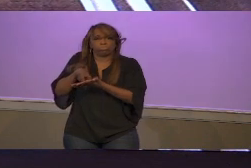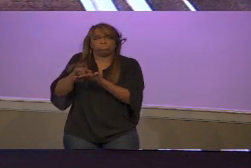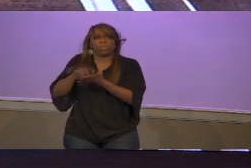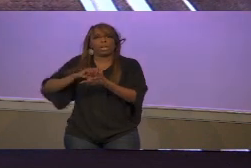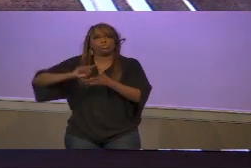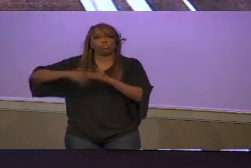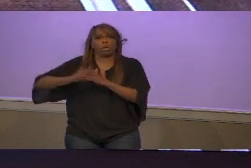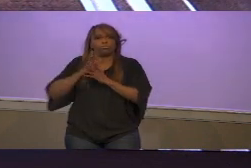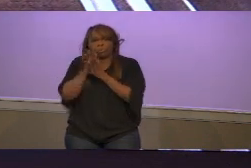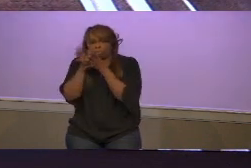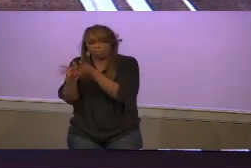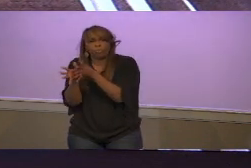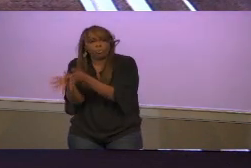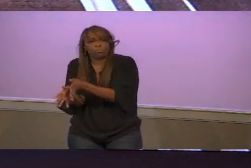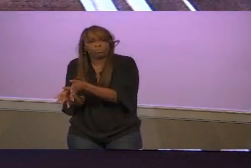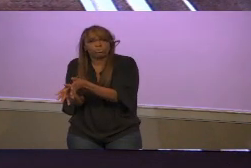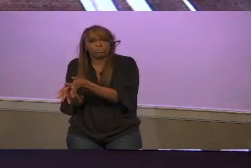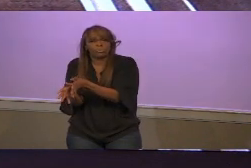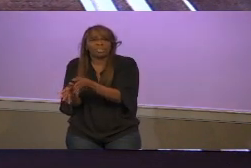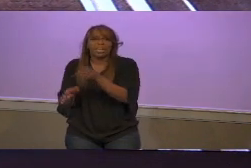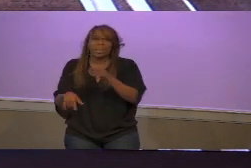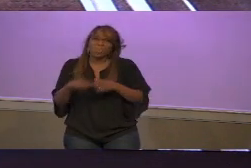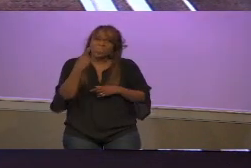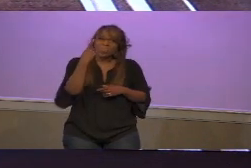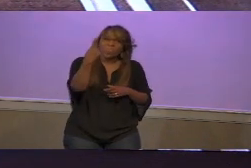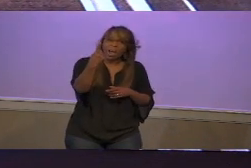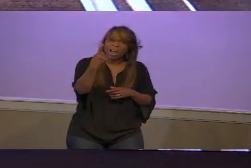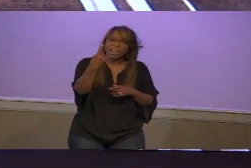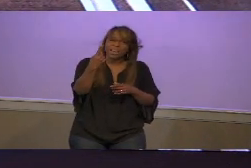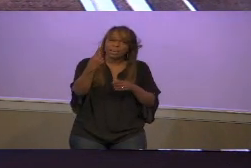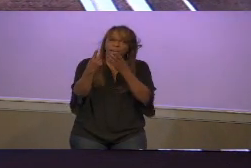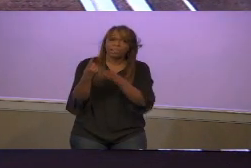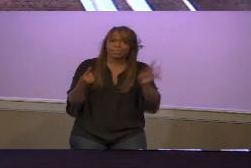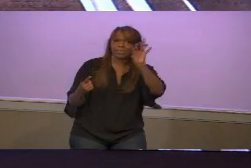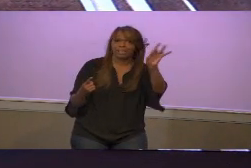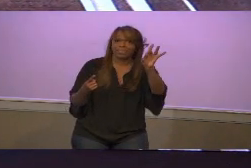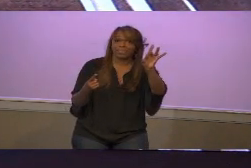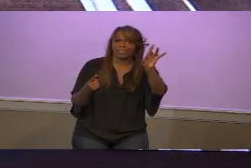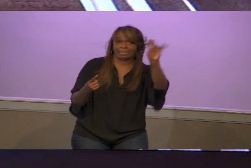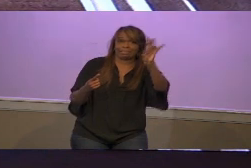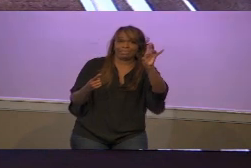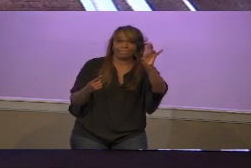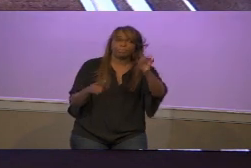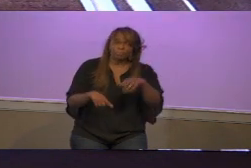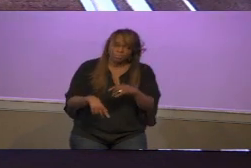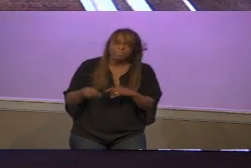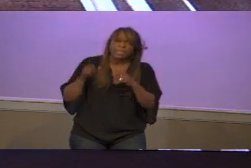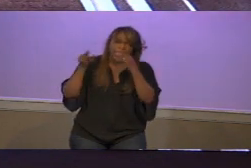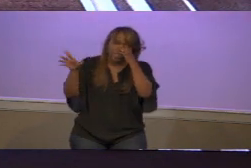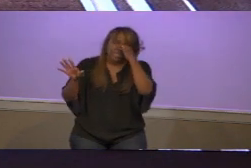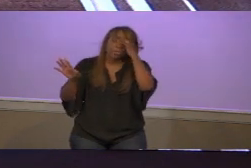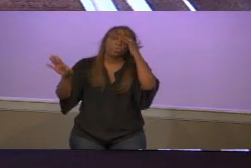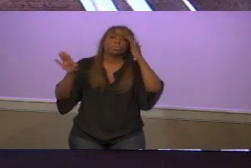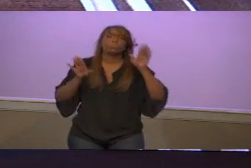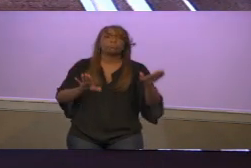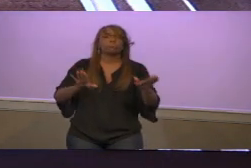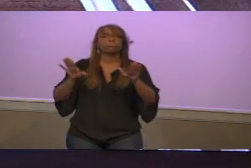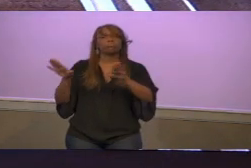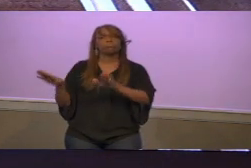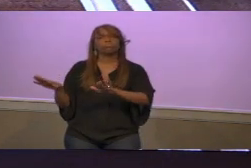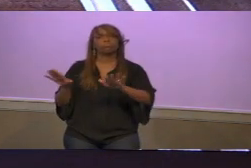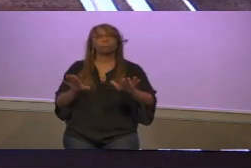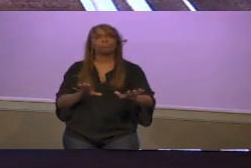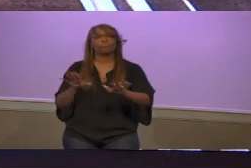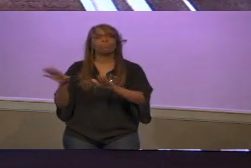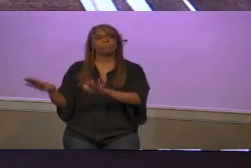convulse. But there was one man on that elevator who was calm and content.